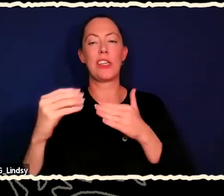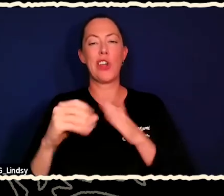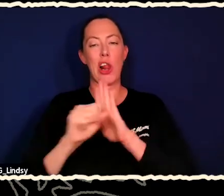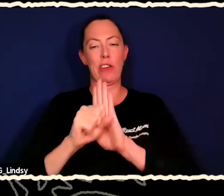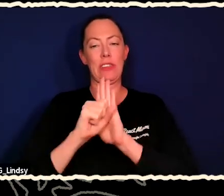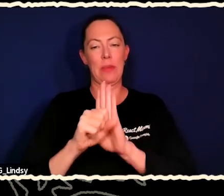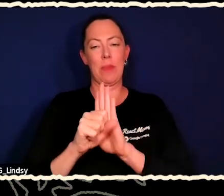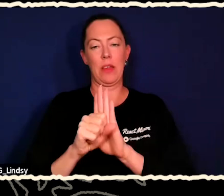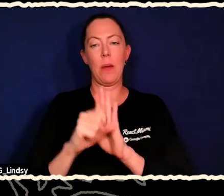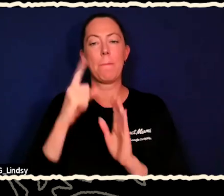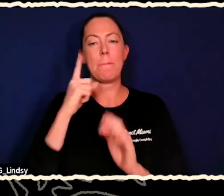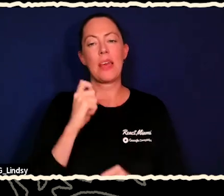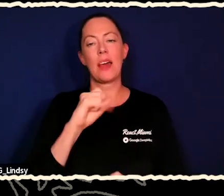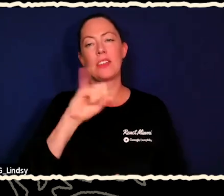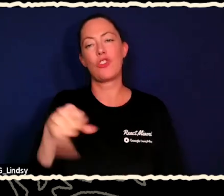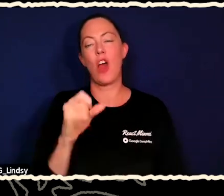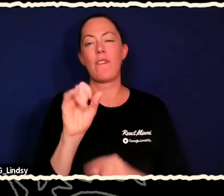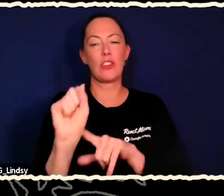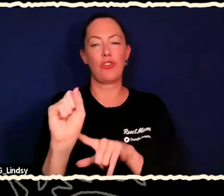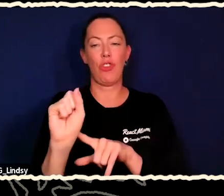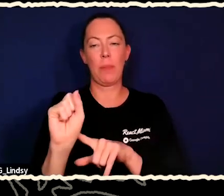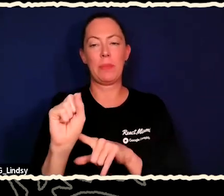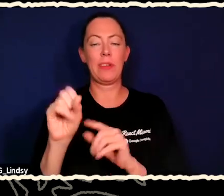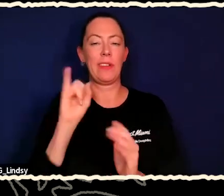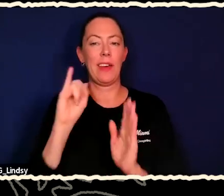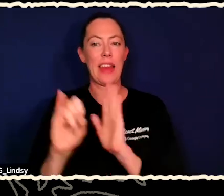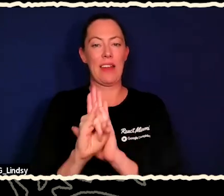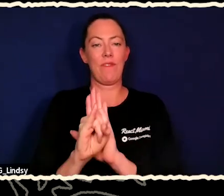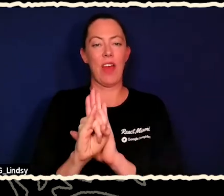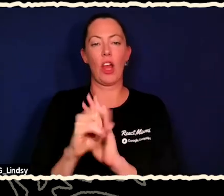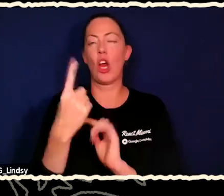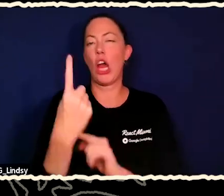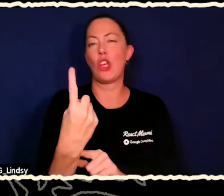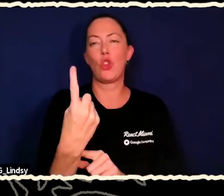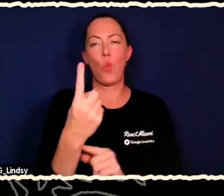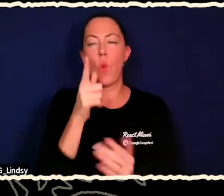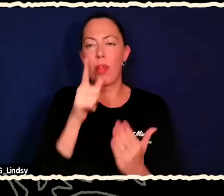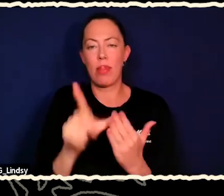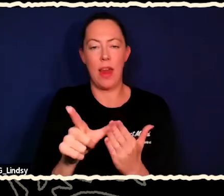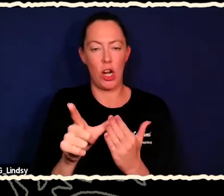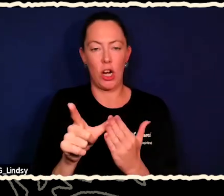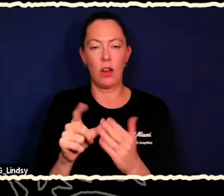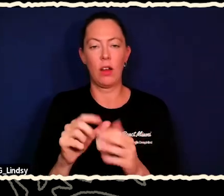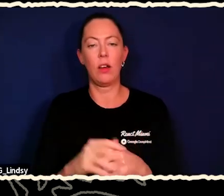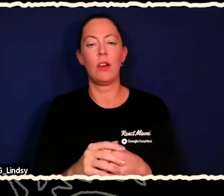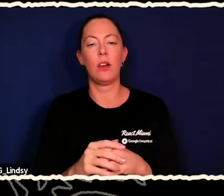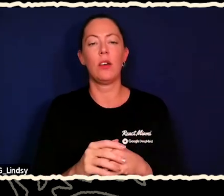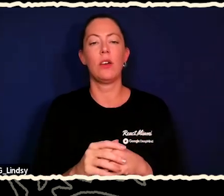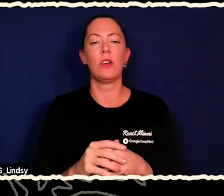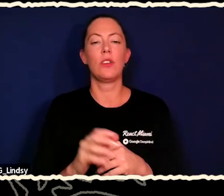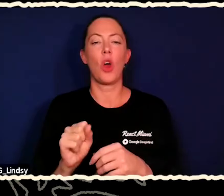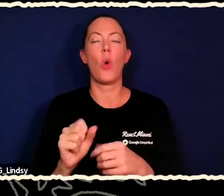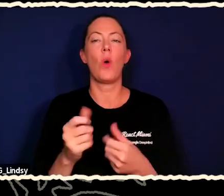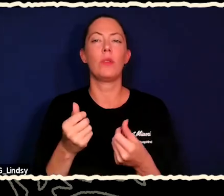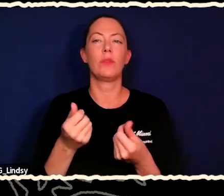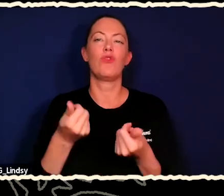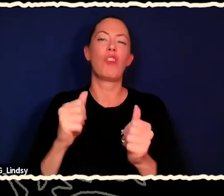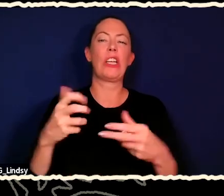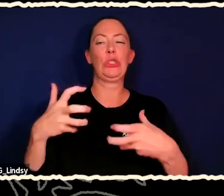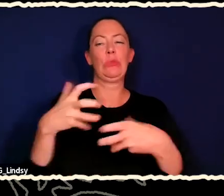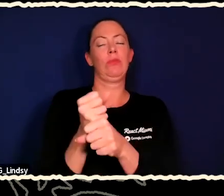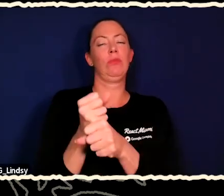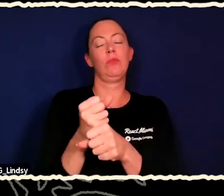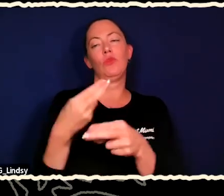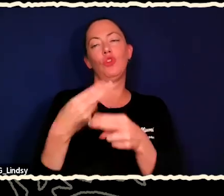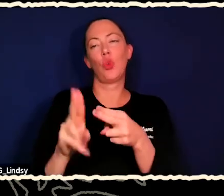one character. That means it's shorter. The compiler is inserting a lot of extra code anyway, but at least let's try to make that code kind of